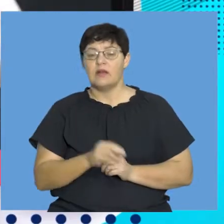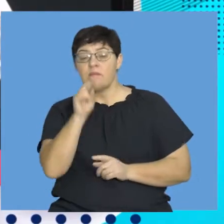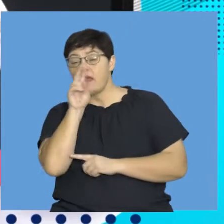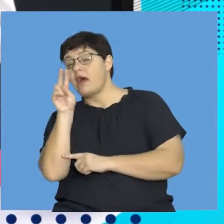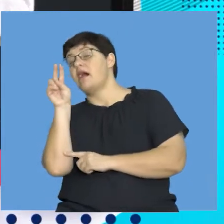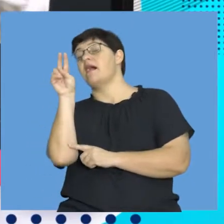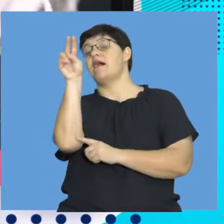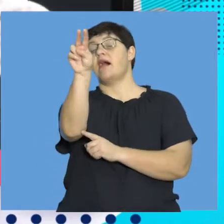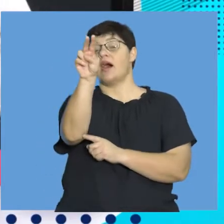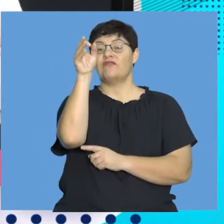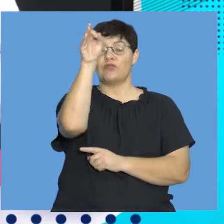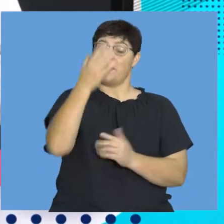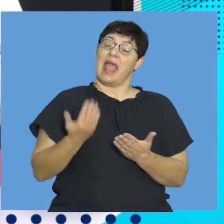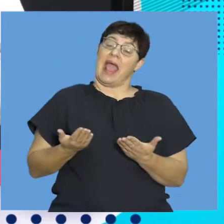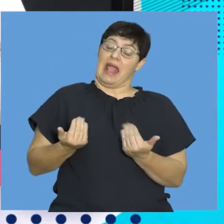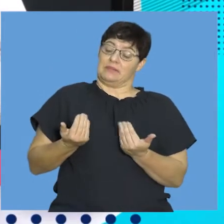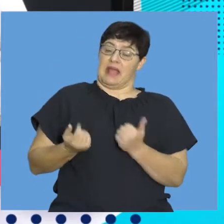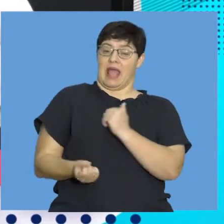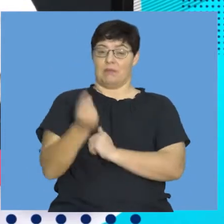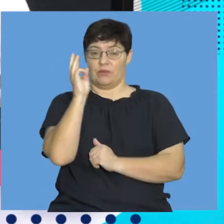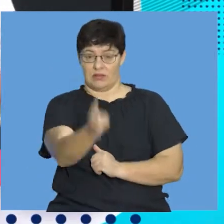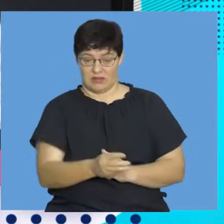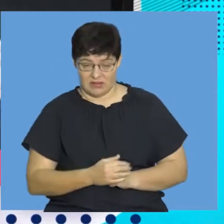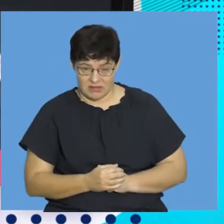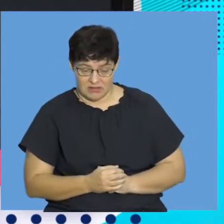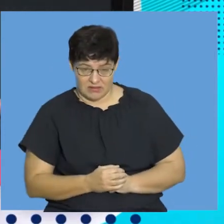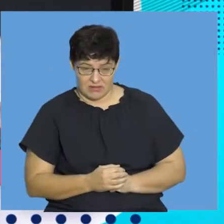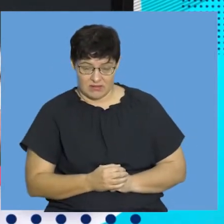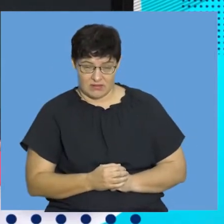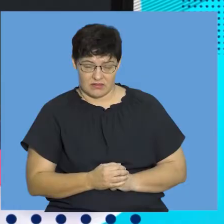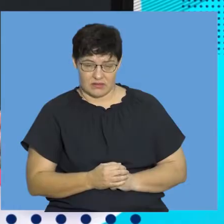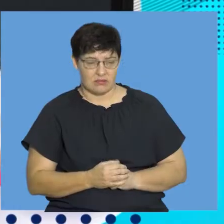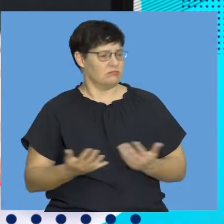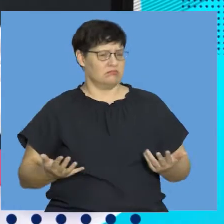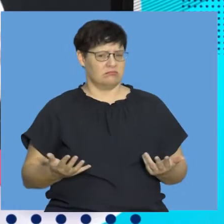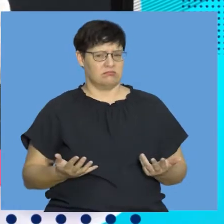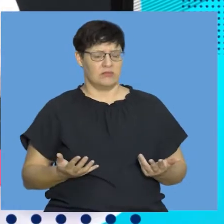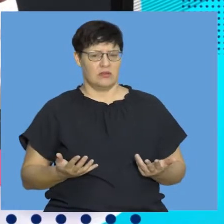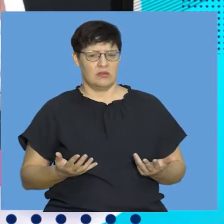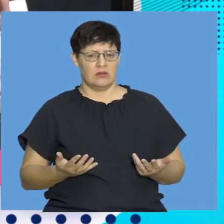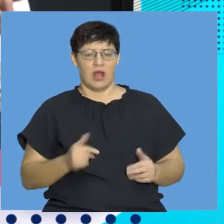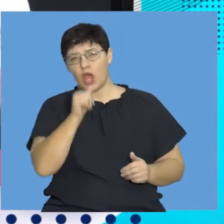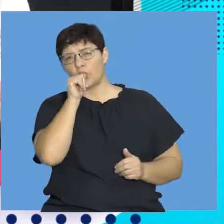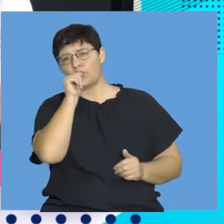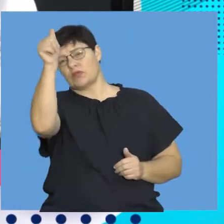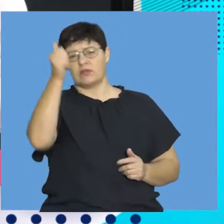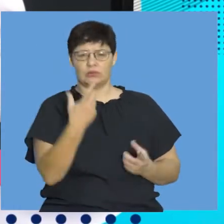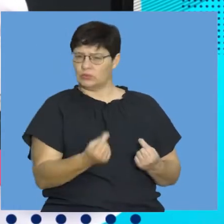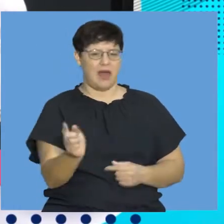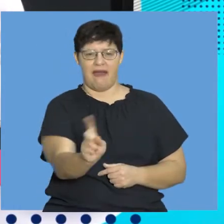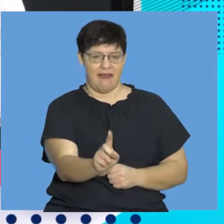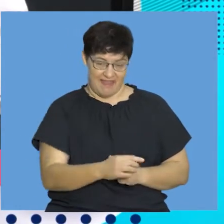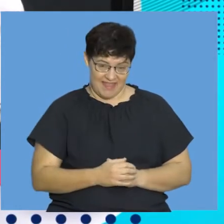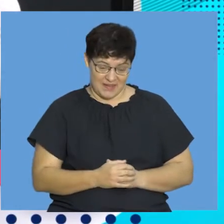forecasting what you expect to happen. Now, all of this is not done as a thumbsuck. No, it